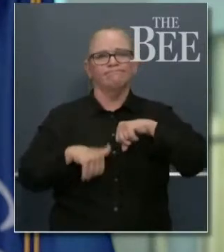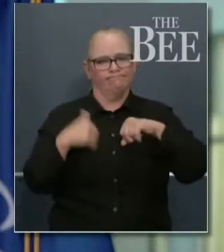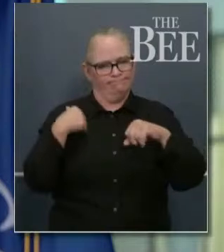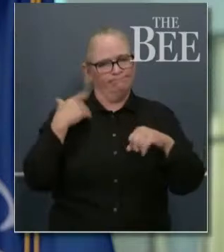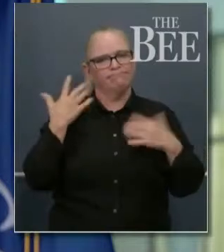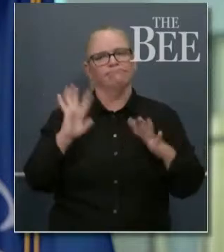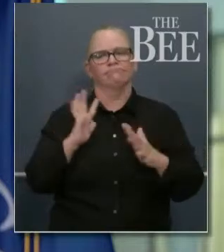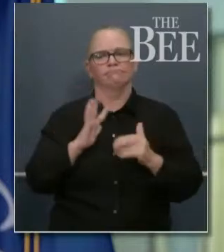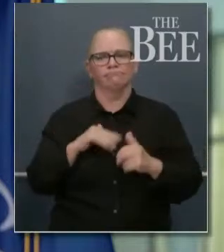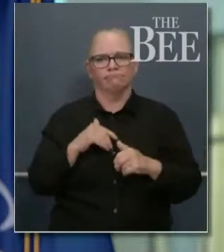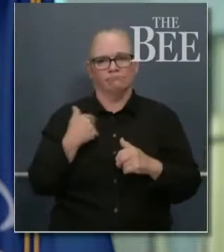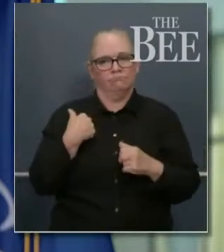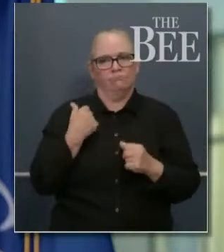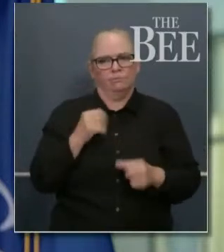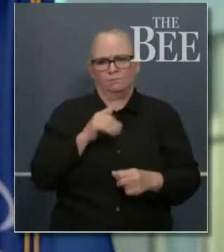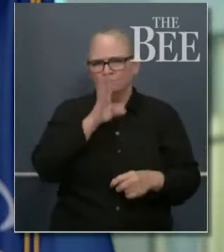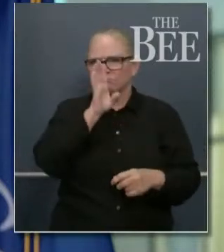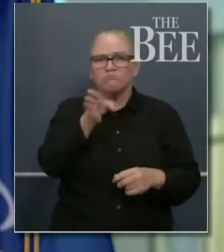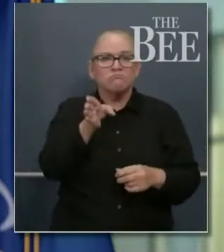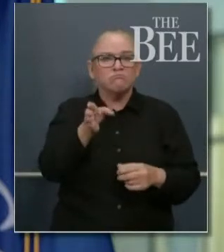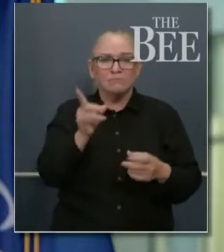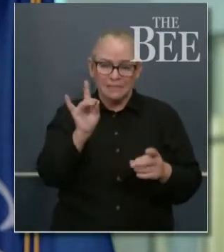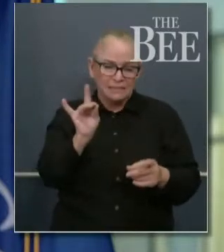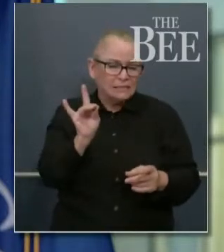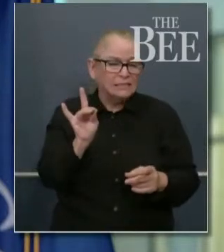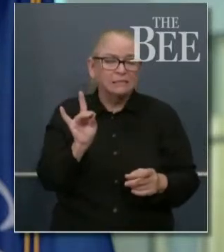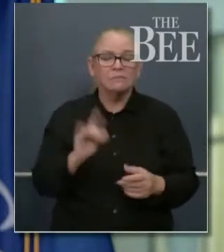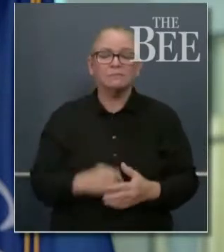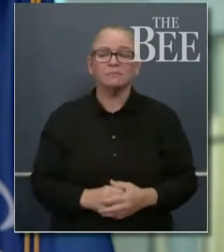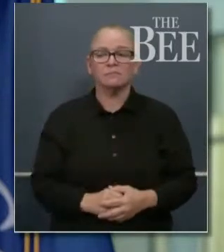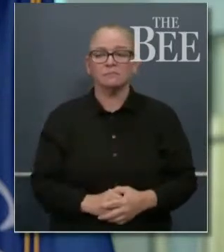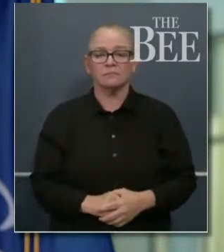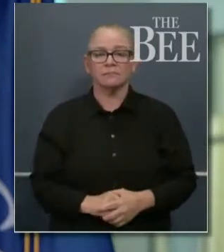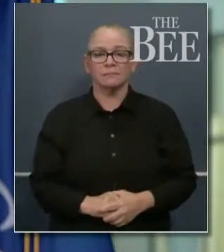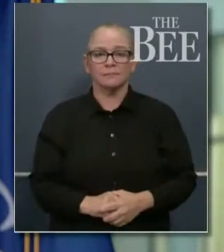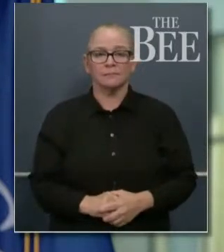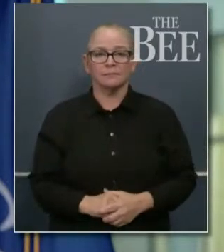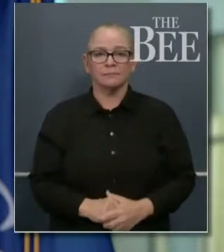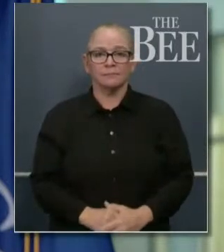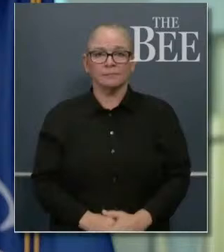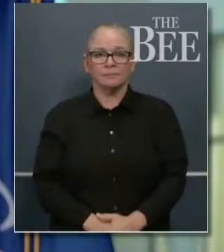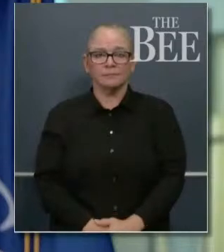direct in our rhetoric. Alex Michelson, Fox 11.